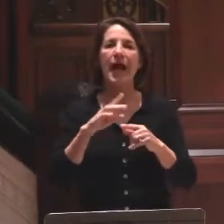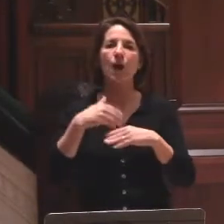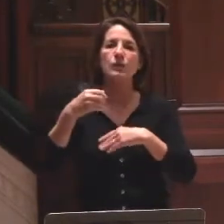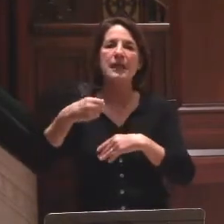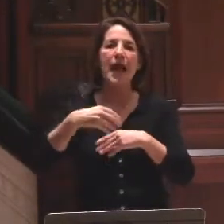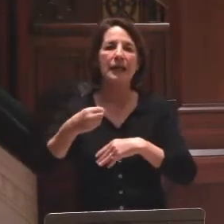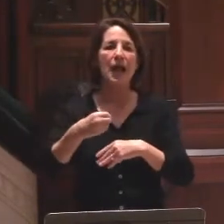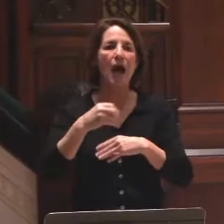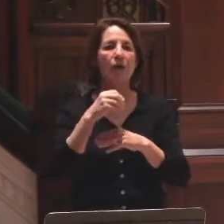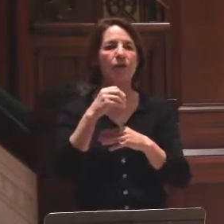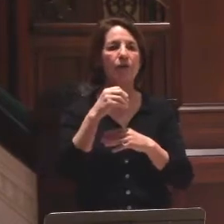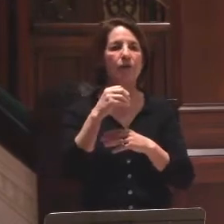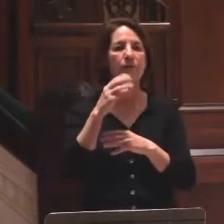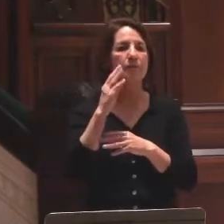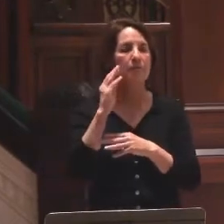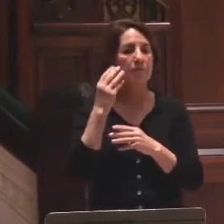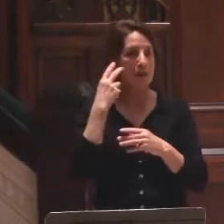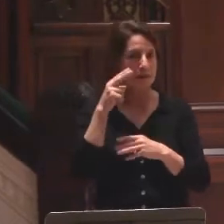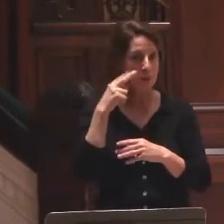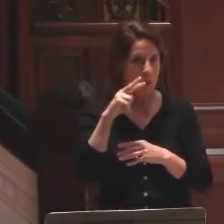Mary appearing to Juan Diego.